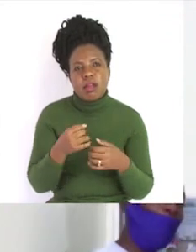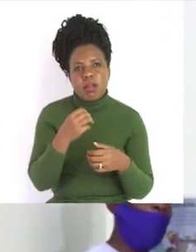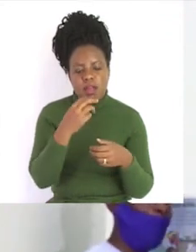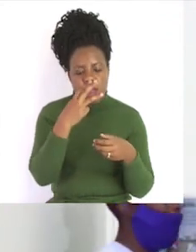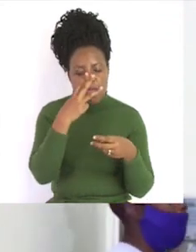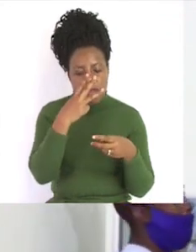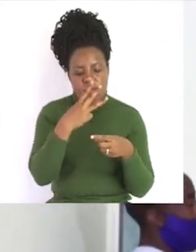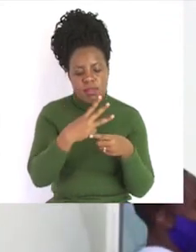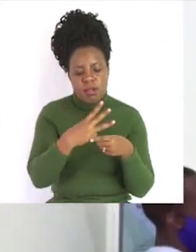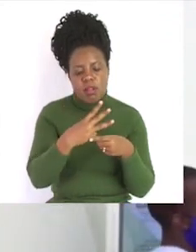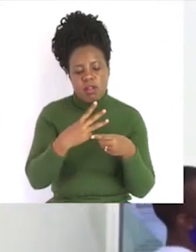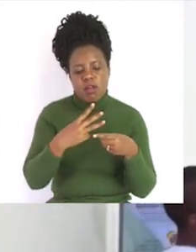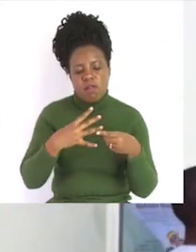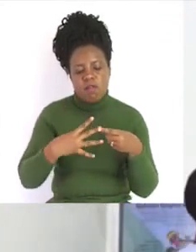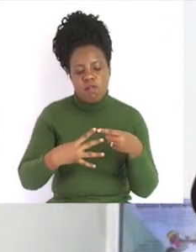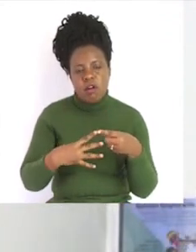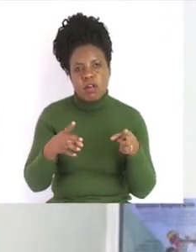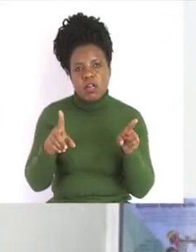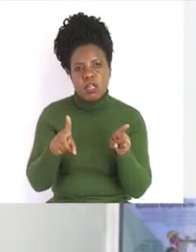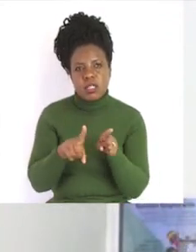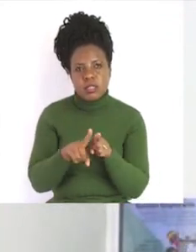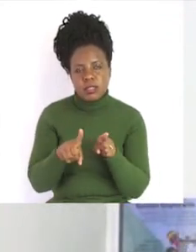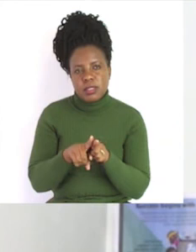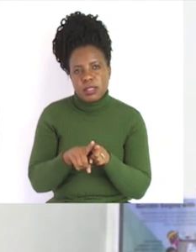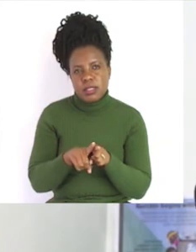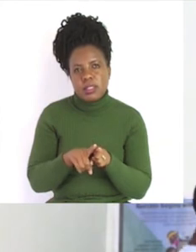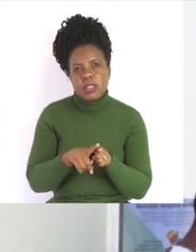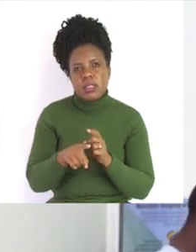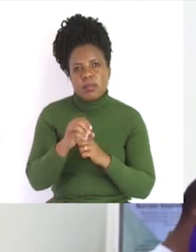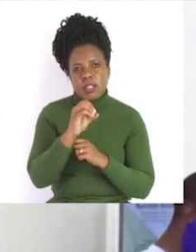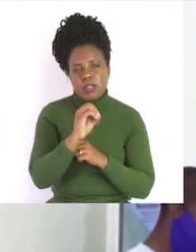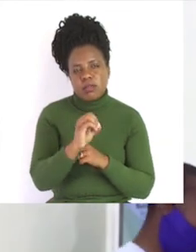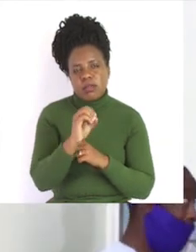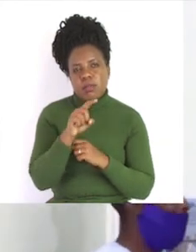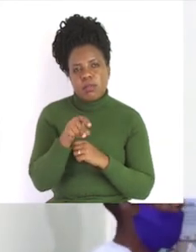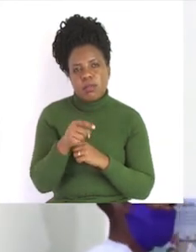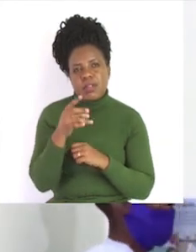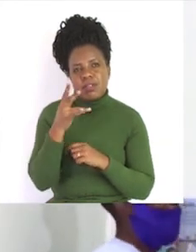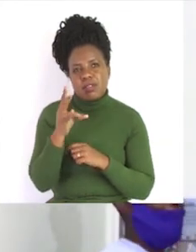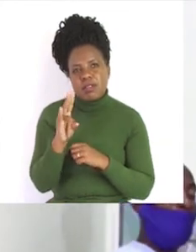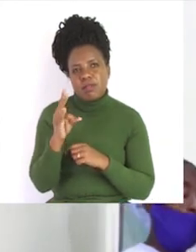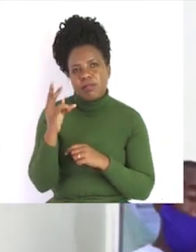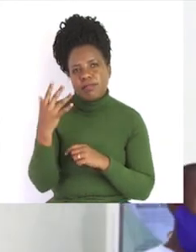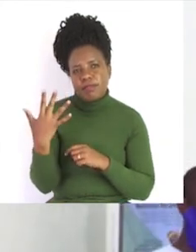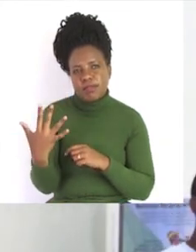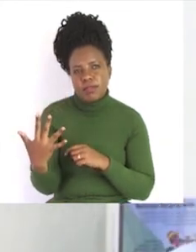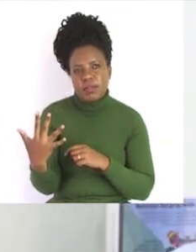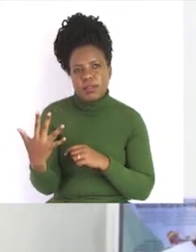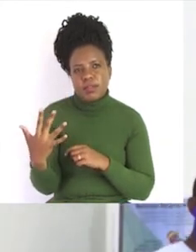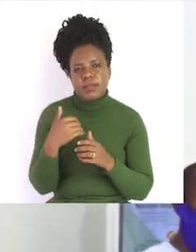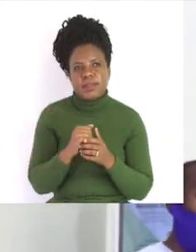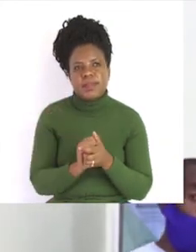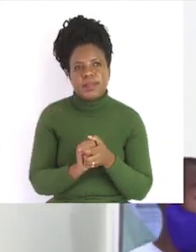3/4 or 3/4 is the same as 0.75. All right. But